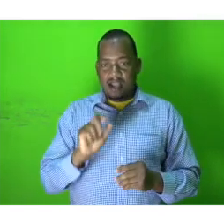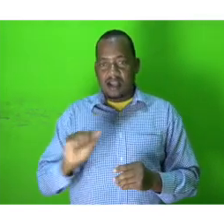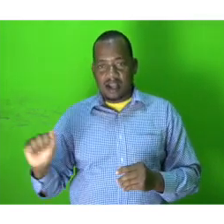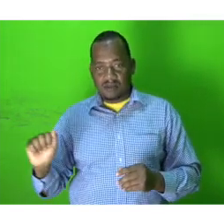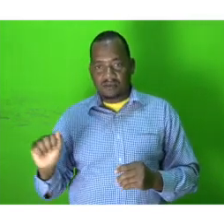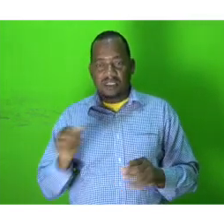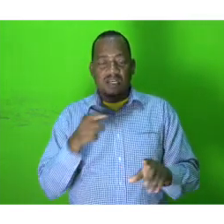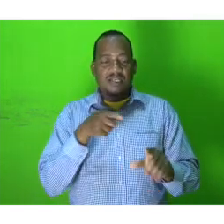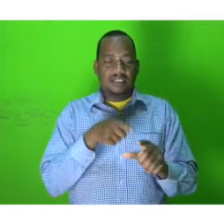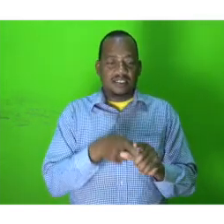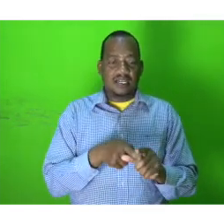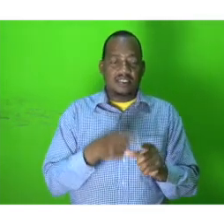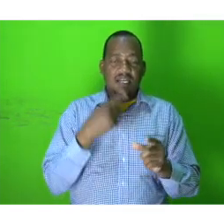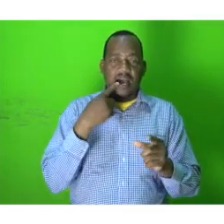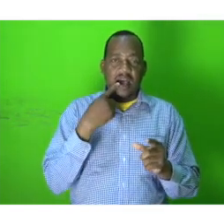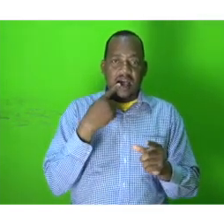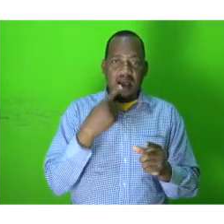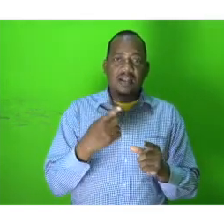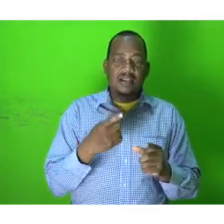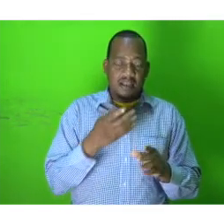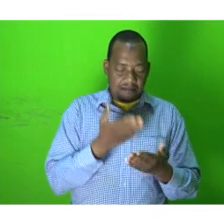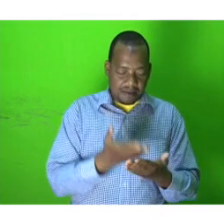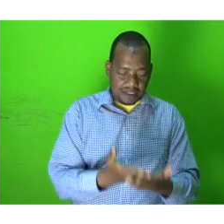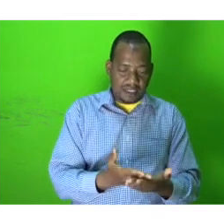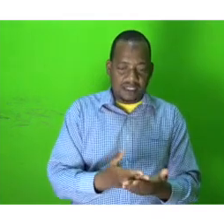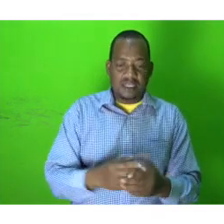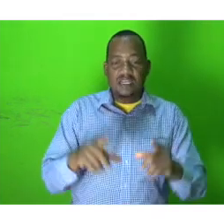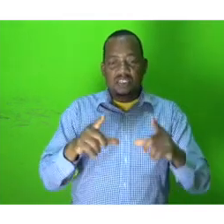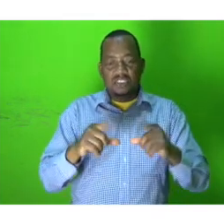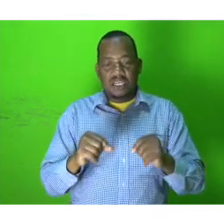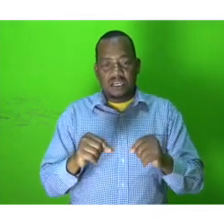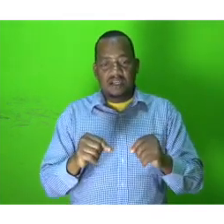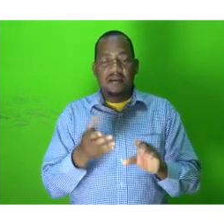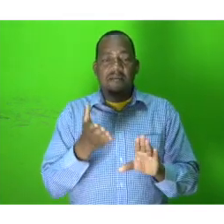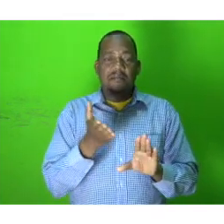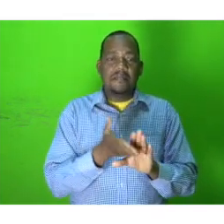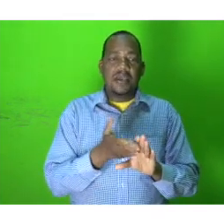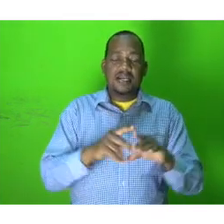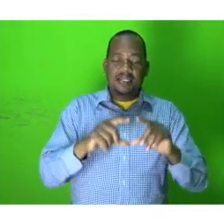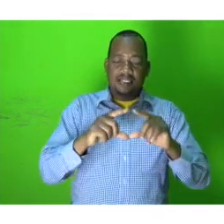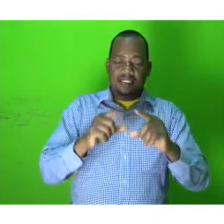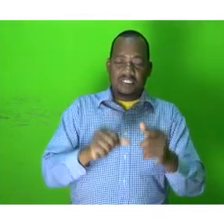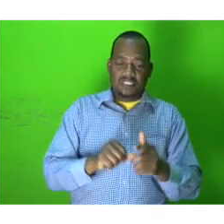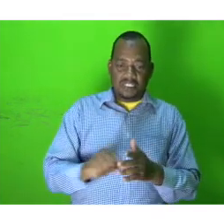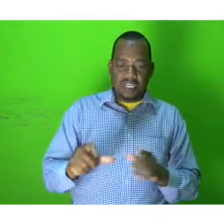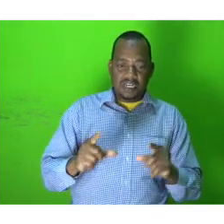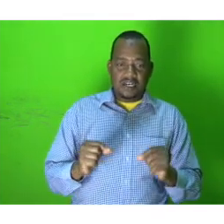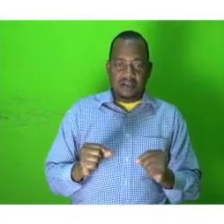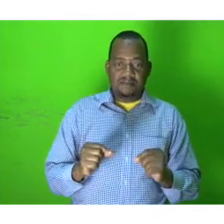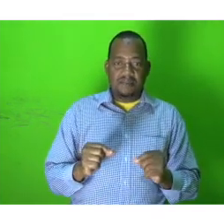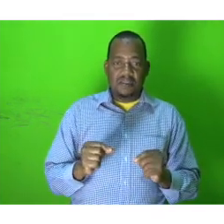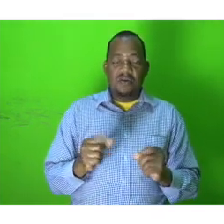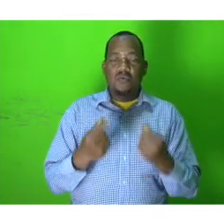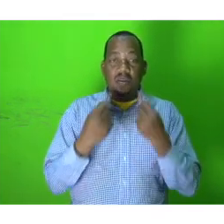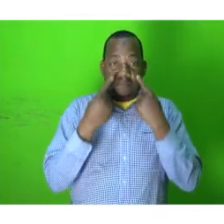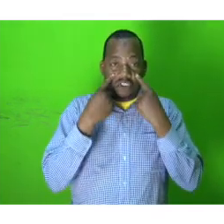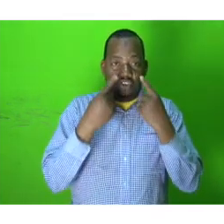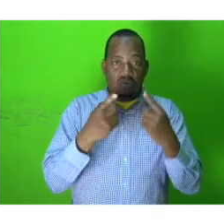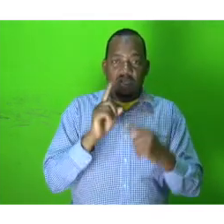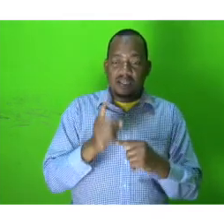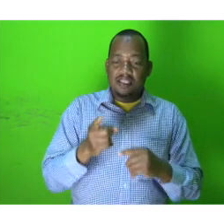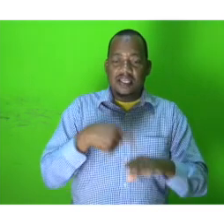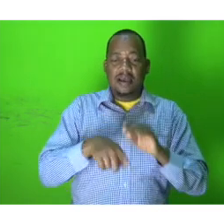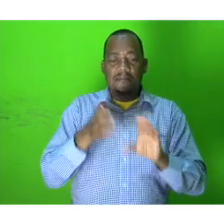information such as unpresented check, bank charge, uncredited check will be